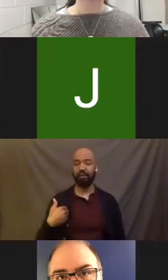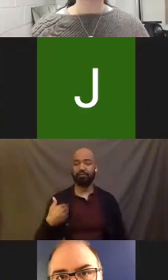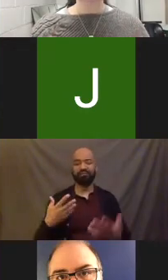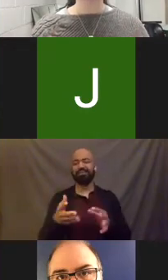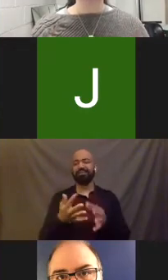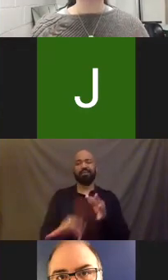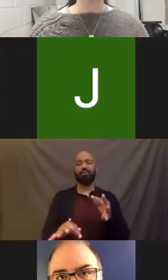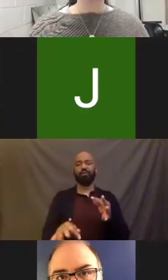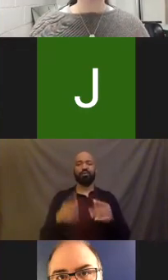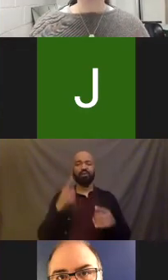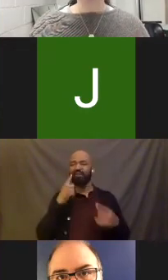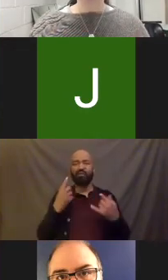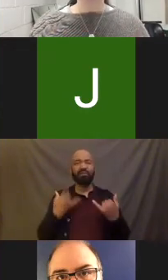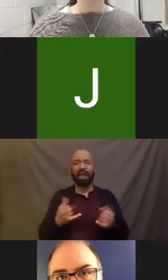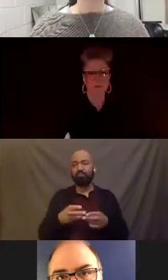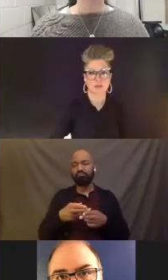it's for the time being as well.